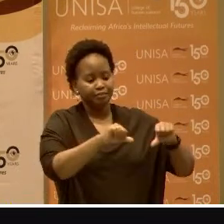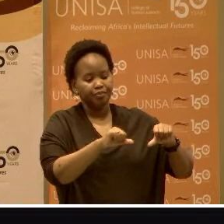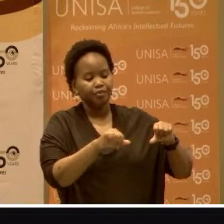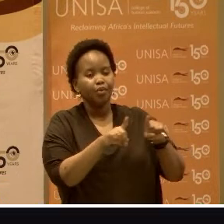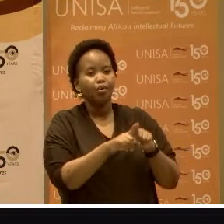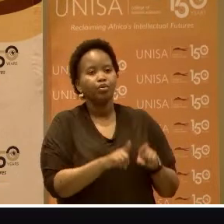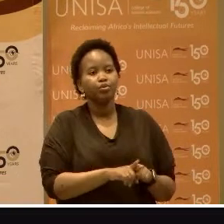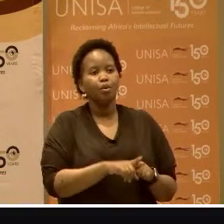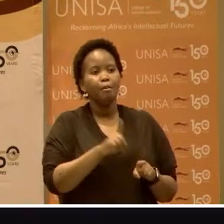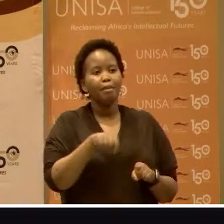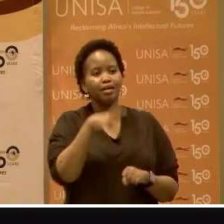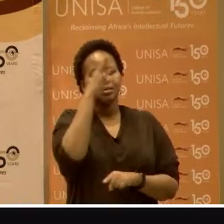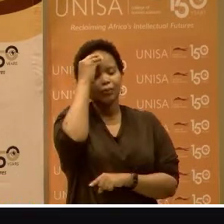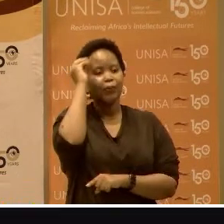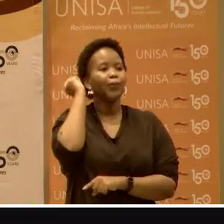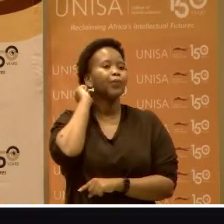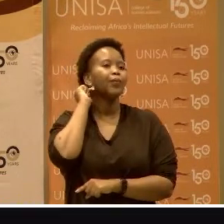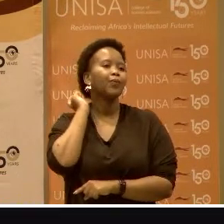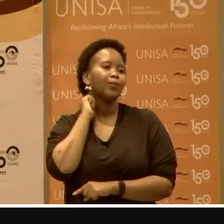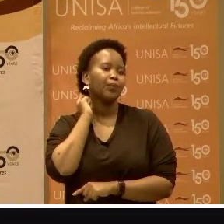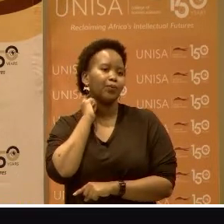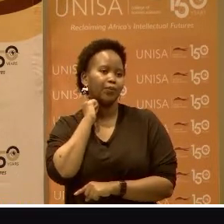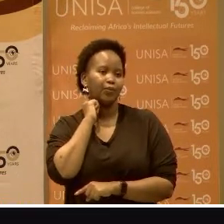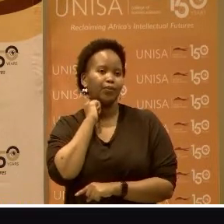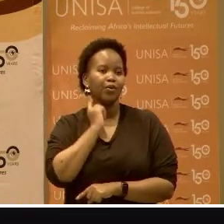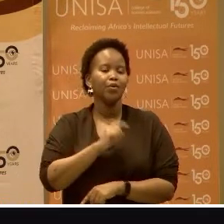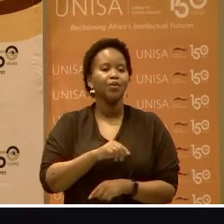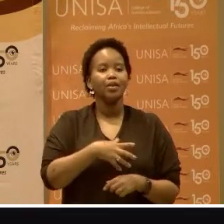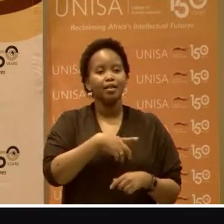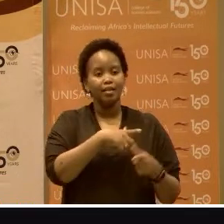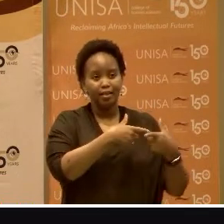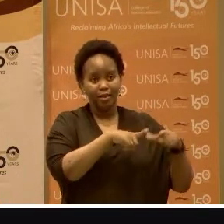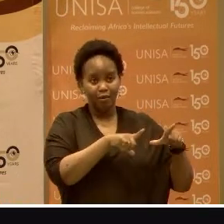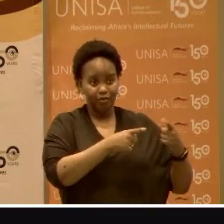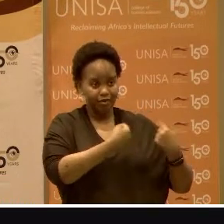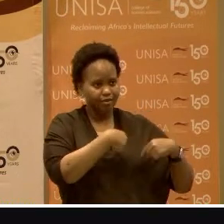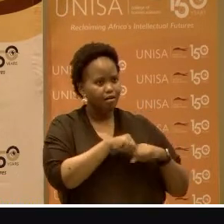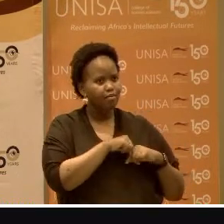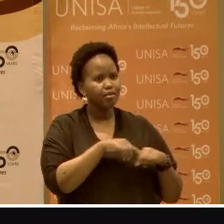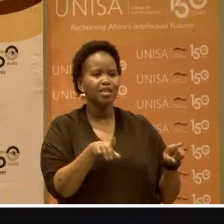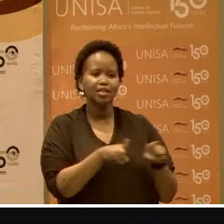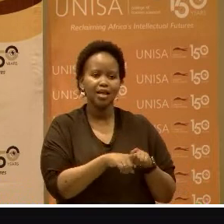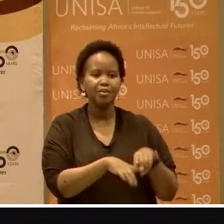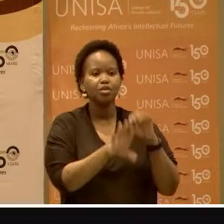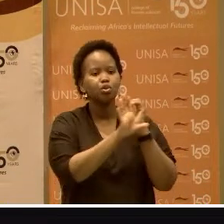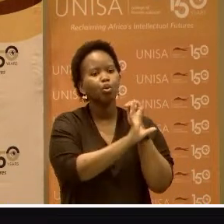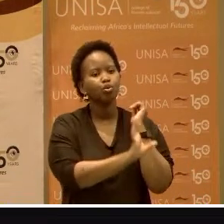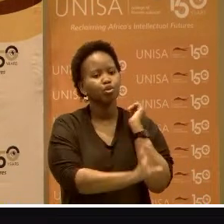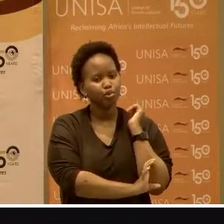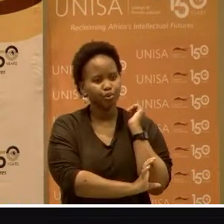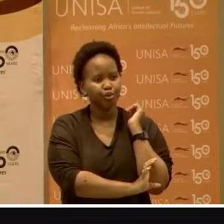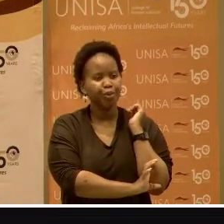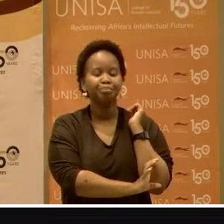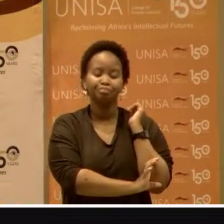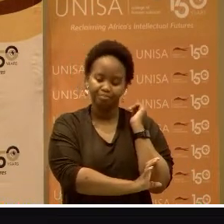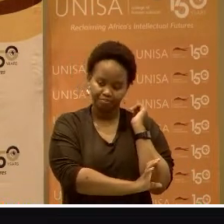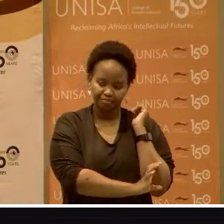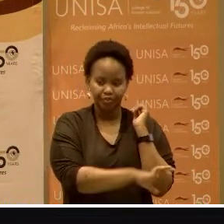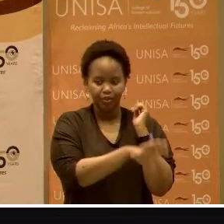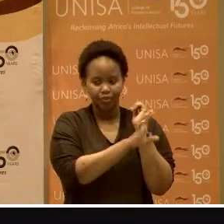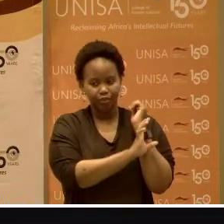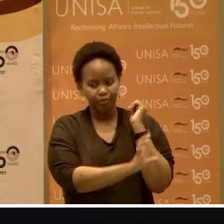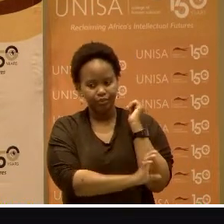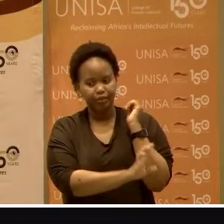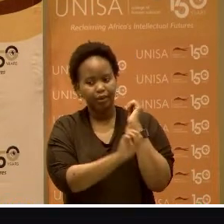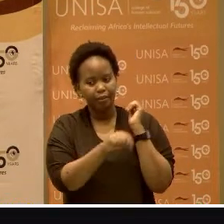language and take them very serious. So, constitution Constitution's recognition of indigenous languages